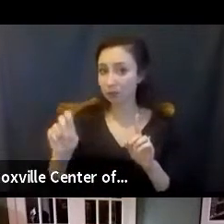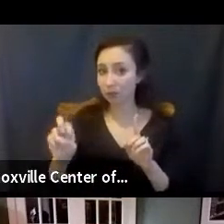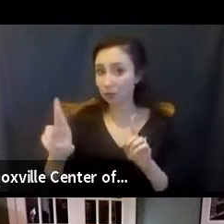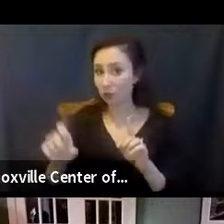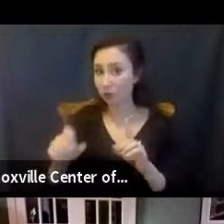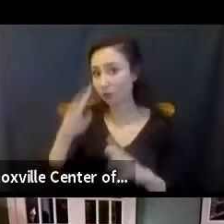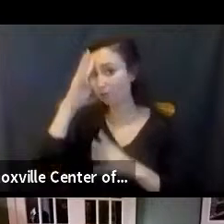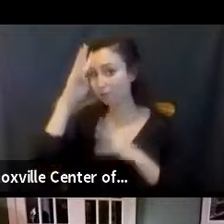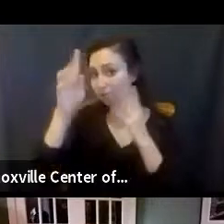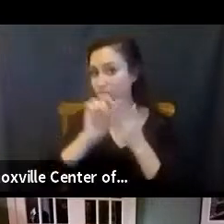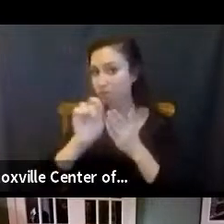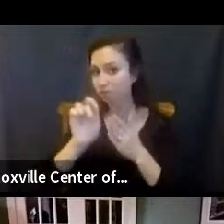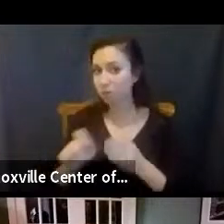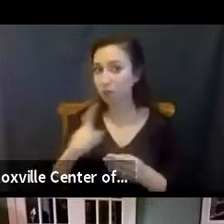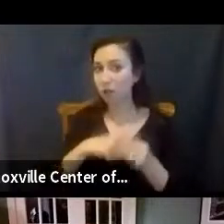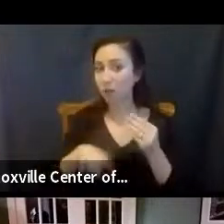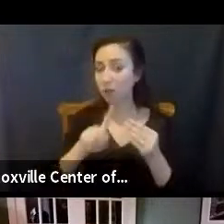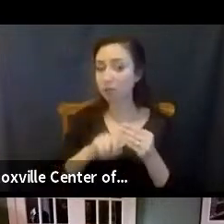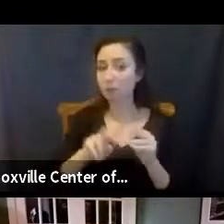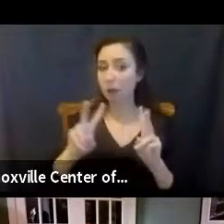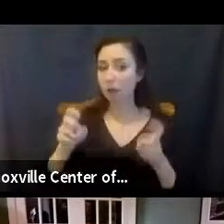crafting regarding brown bagging.